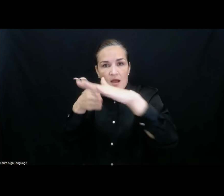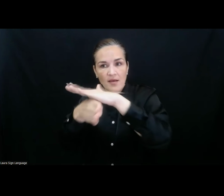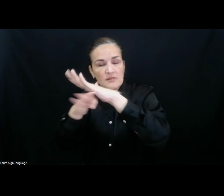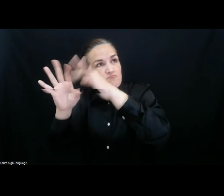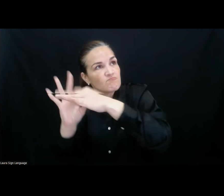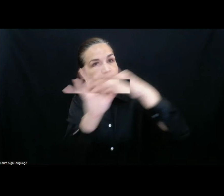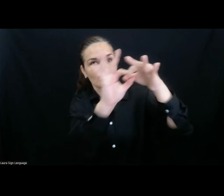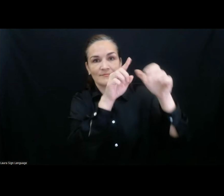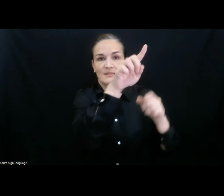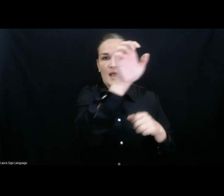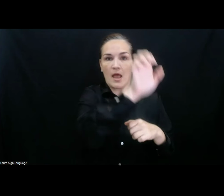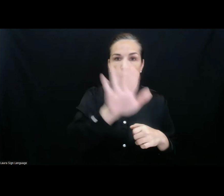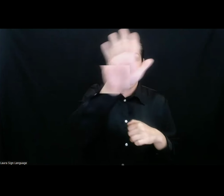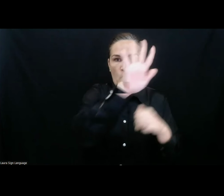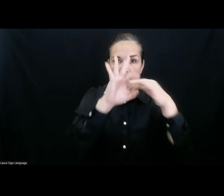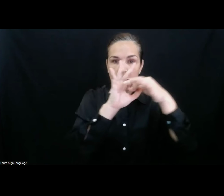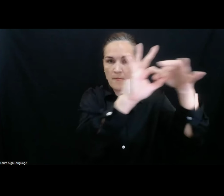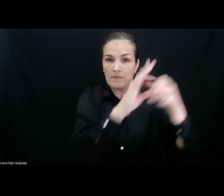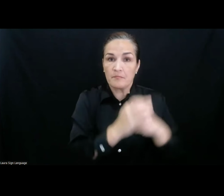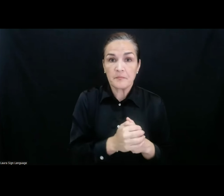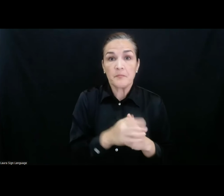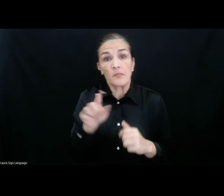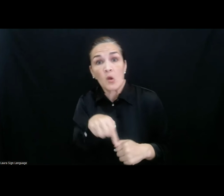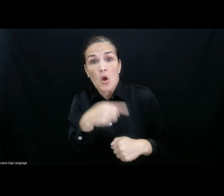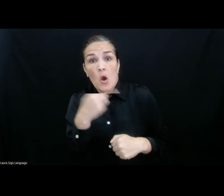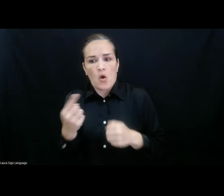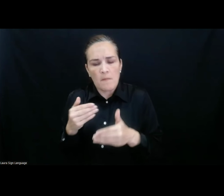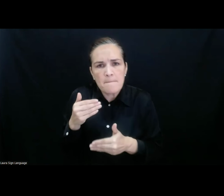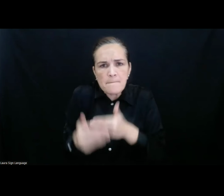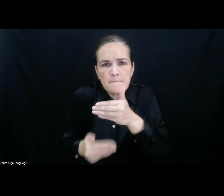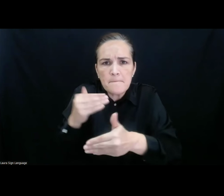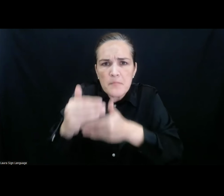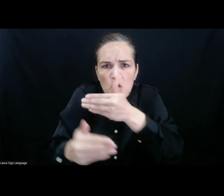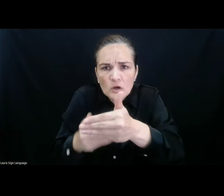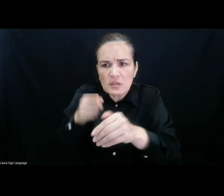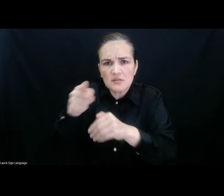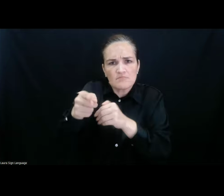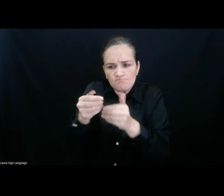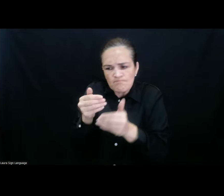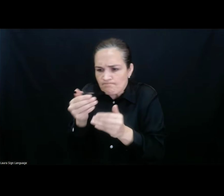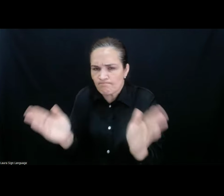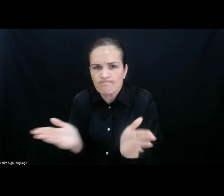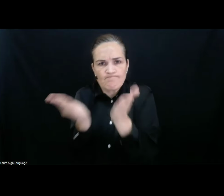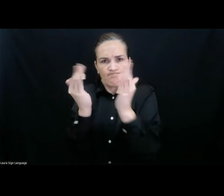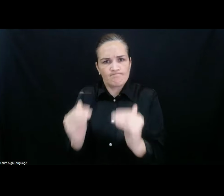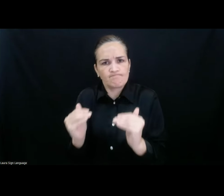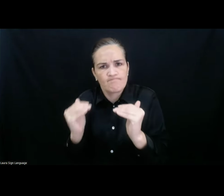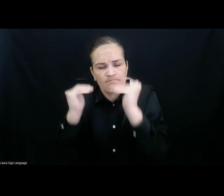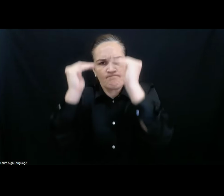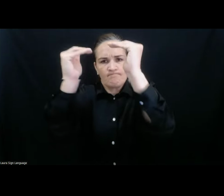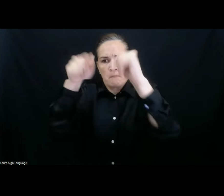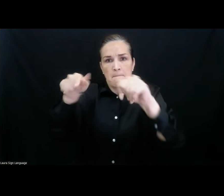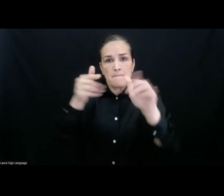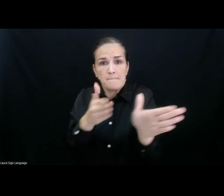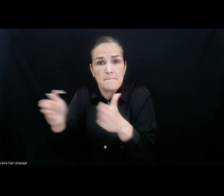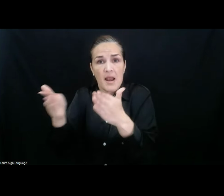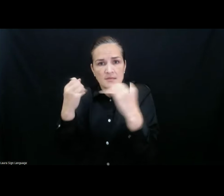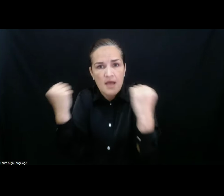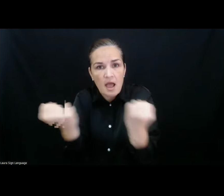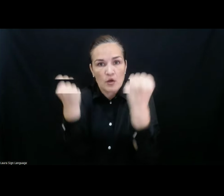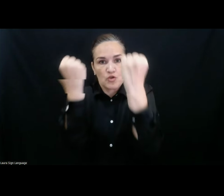So overall, the whole process of the assessment and developing the action plan was actually number